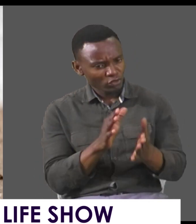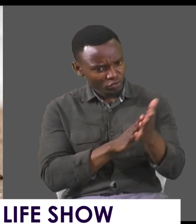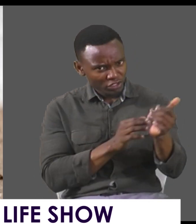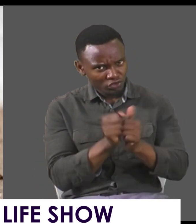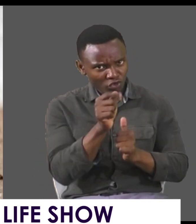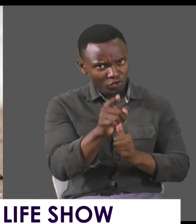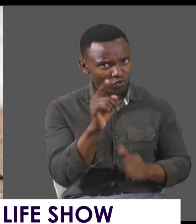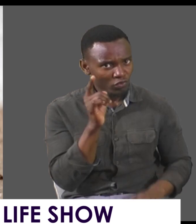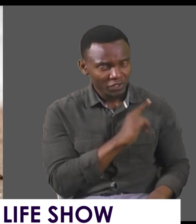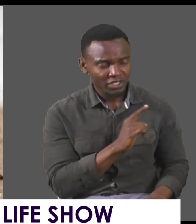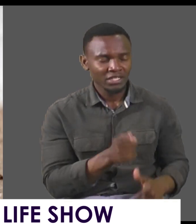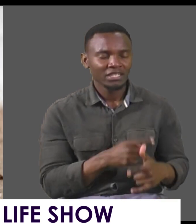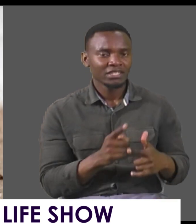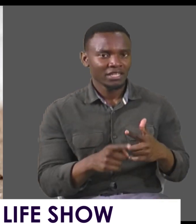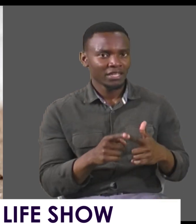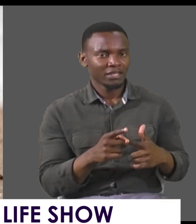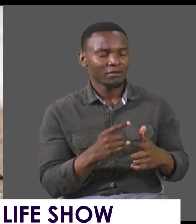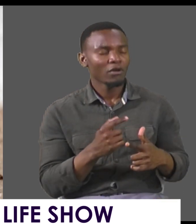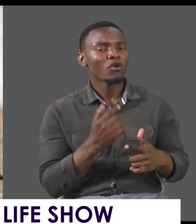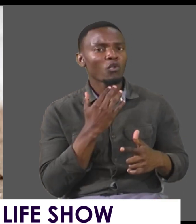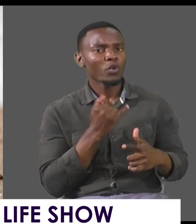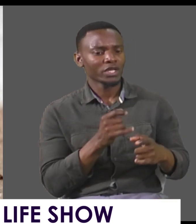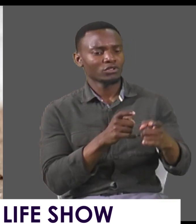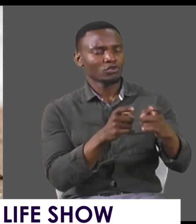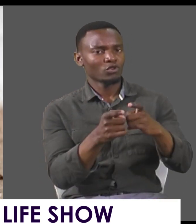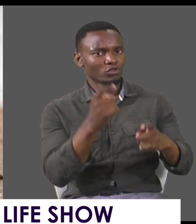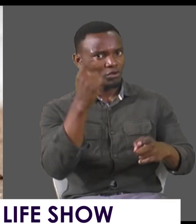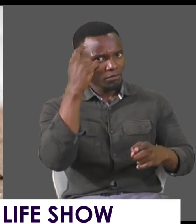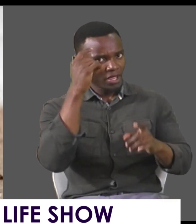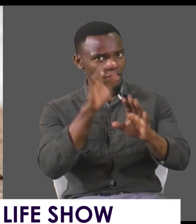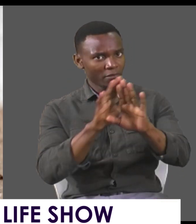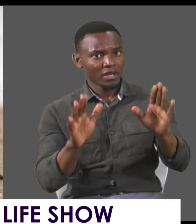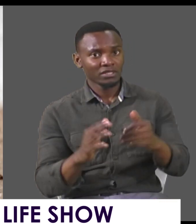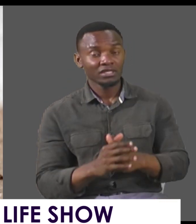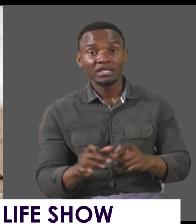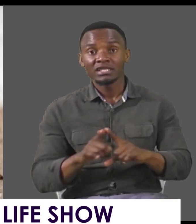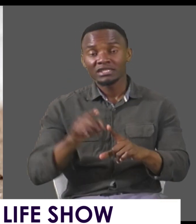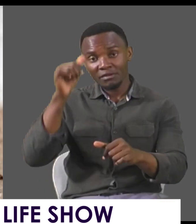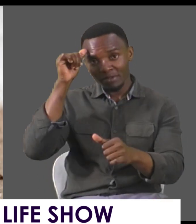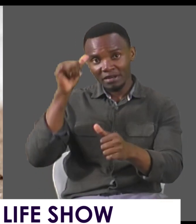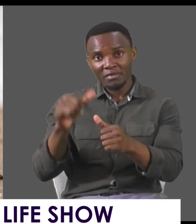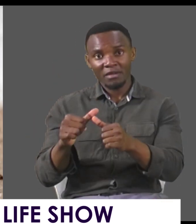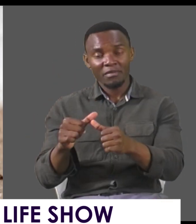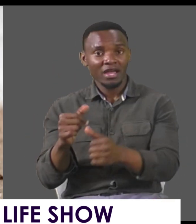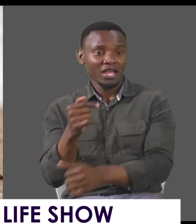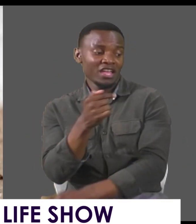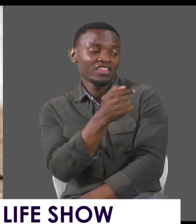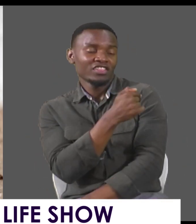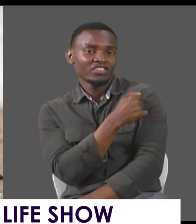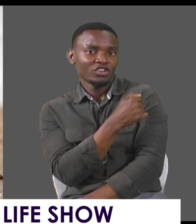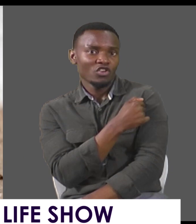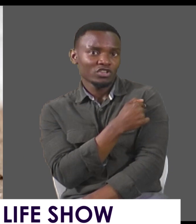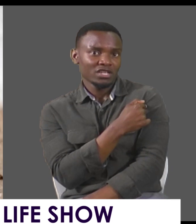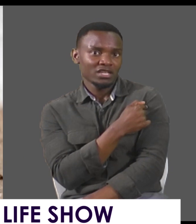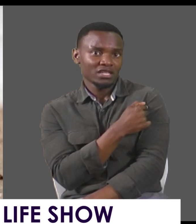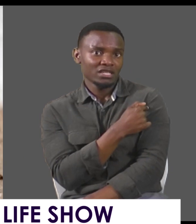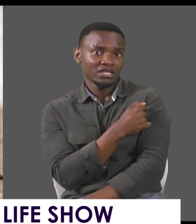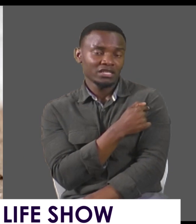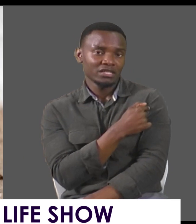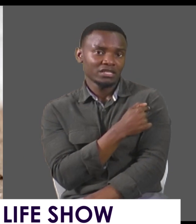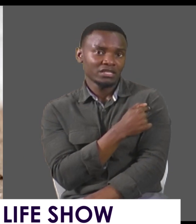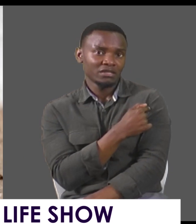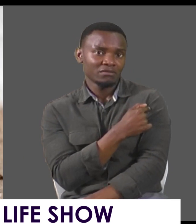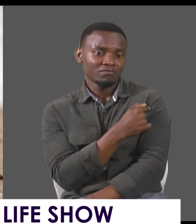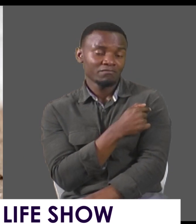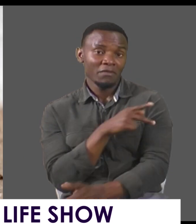mind. Remember, the doctor, and nothing wrong about the nurses, the doctor